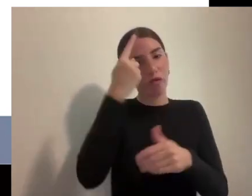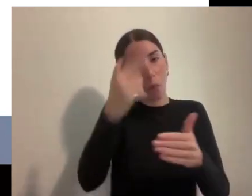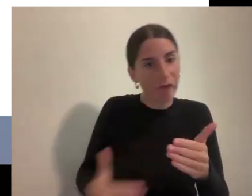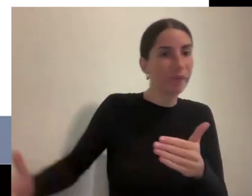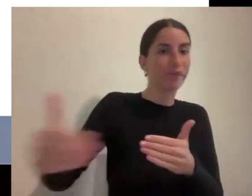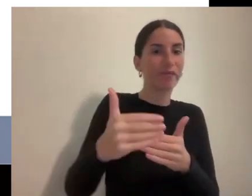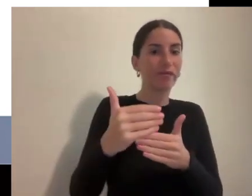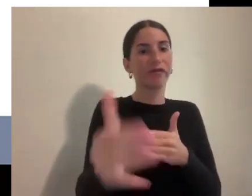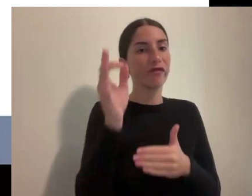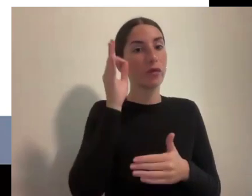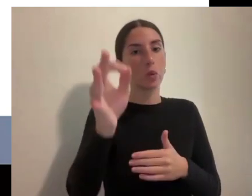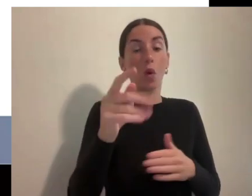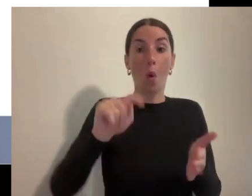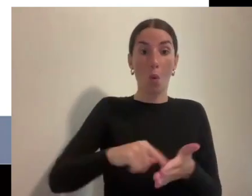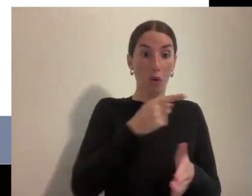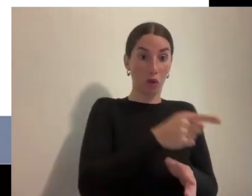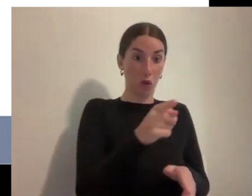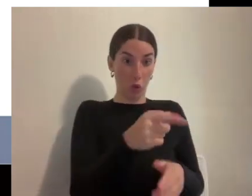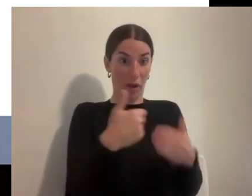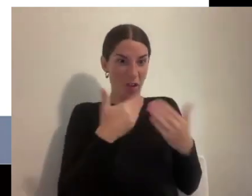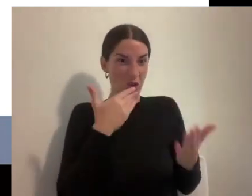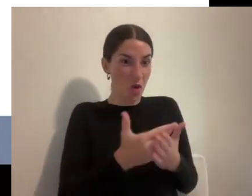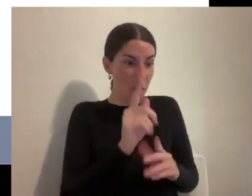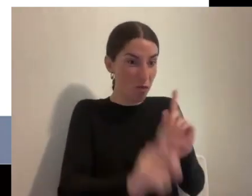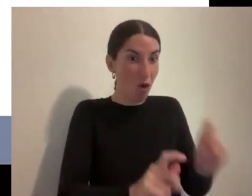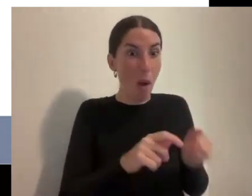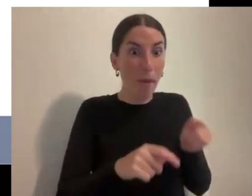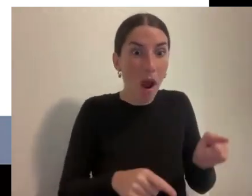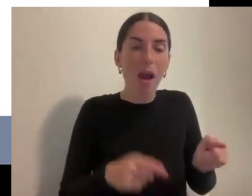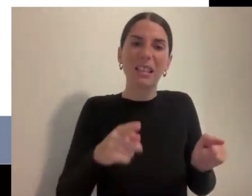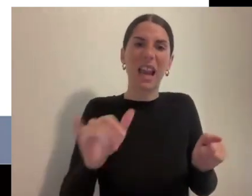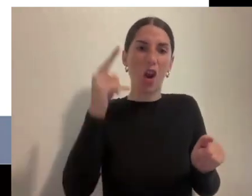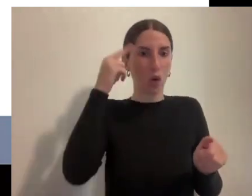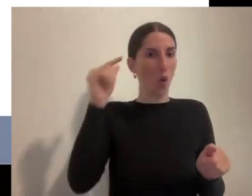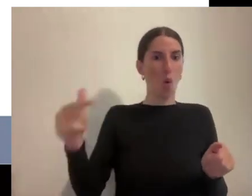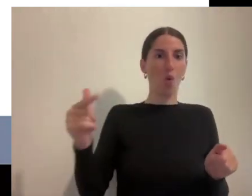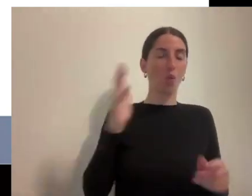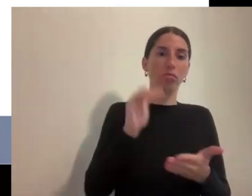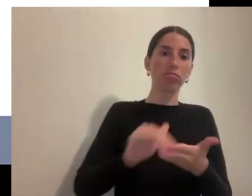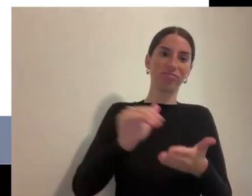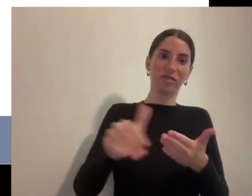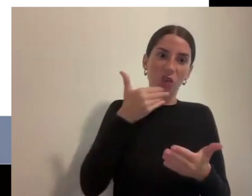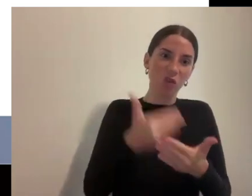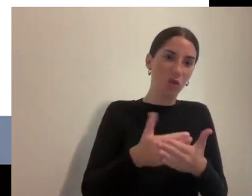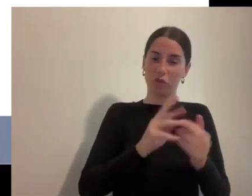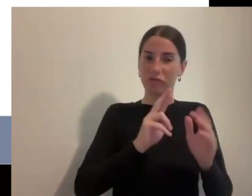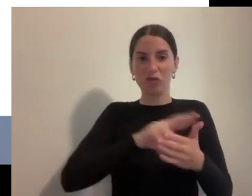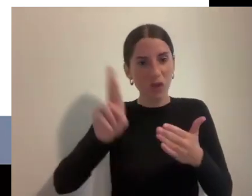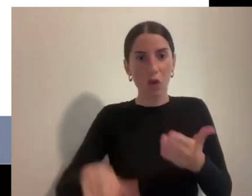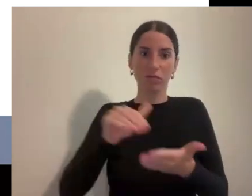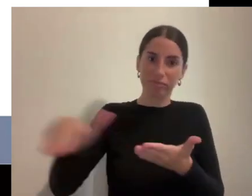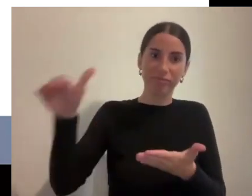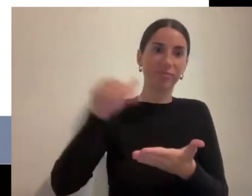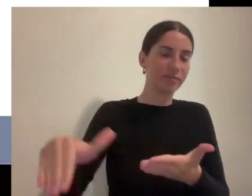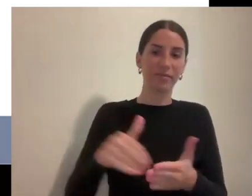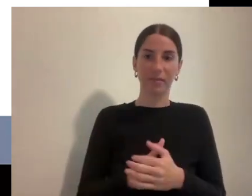prompt, it's like gold that will give you good results over and over. Very good. Now, um, how do